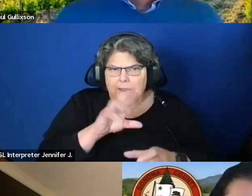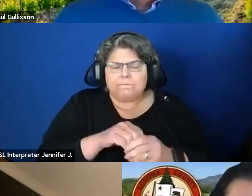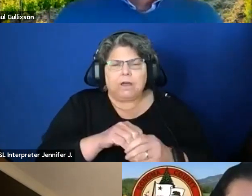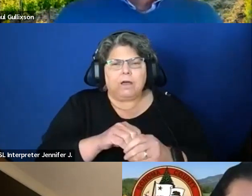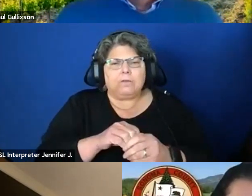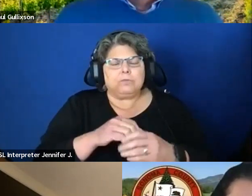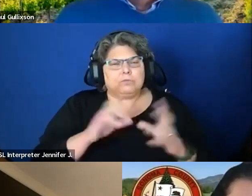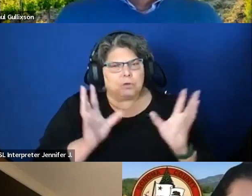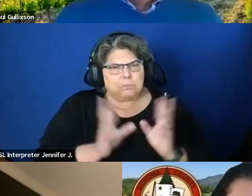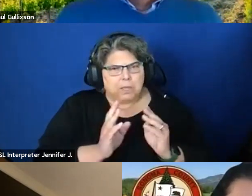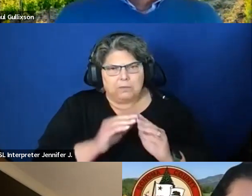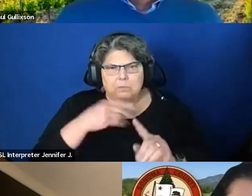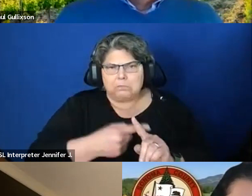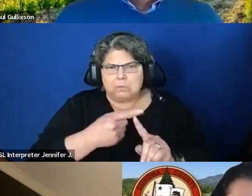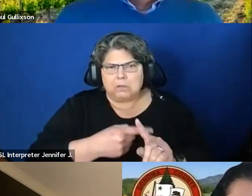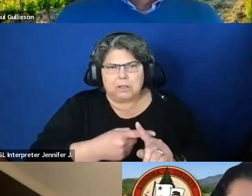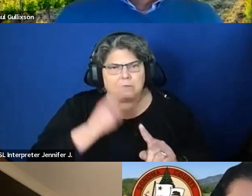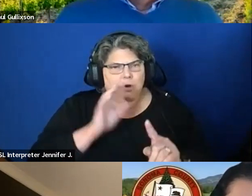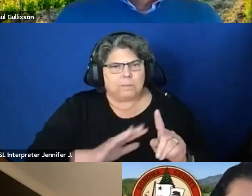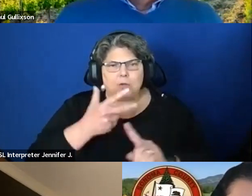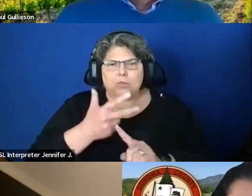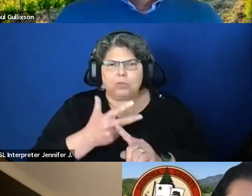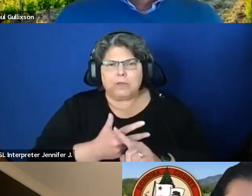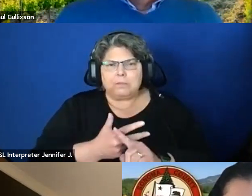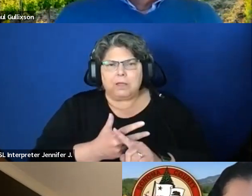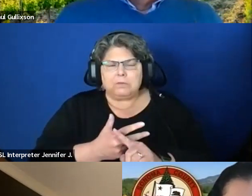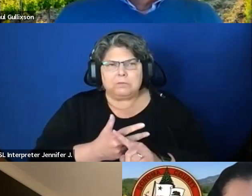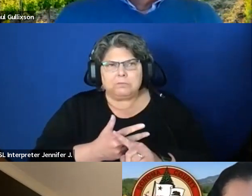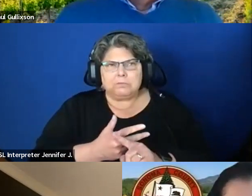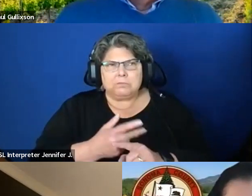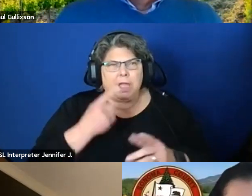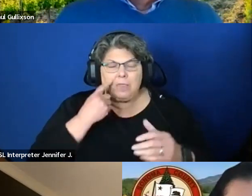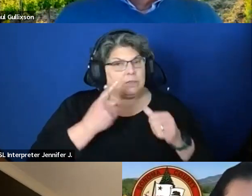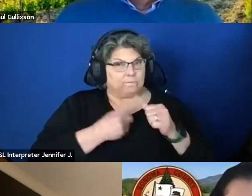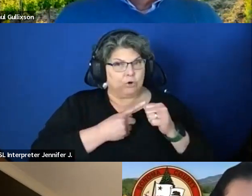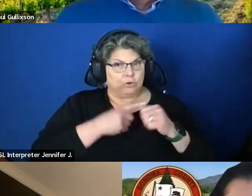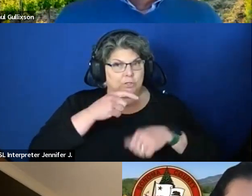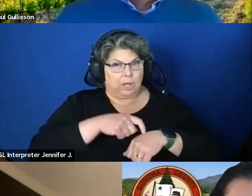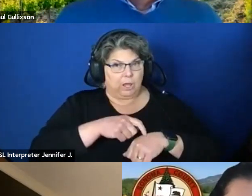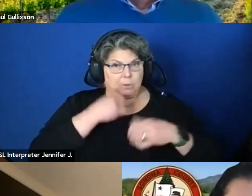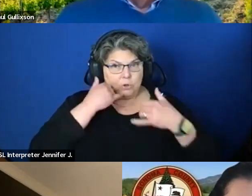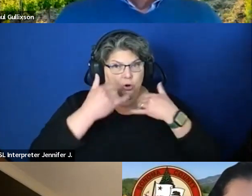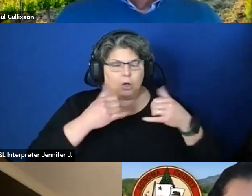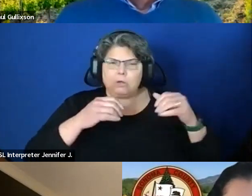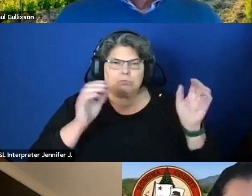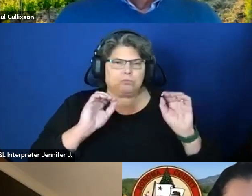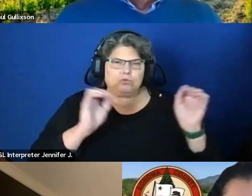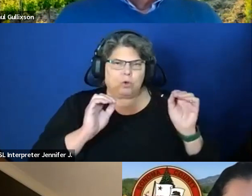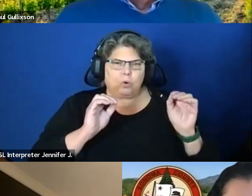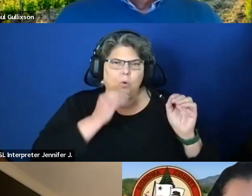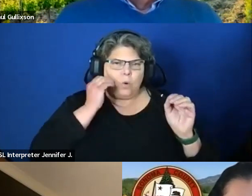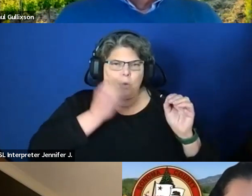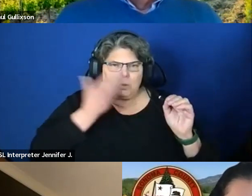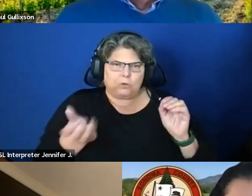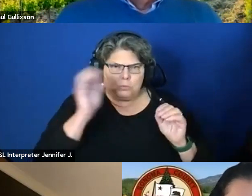on a monthly basis for about 3 months. And I think before the first call, no one had moved in yet. The second call, a few